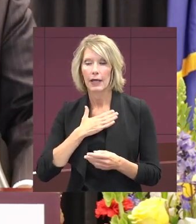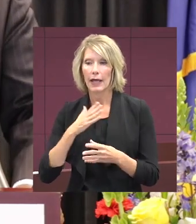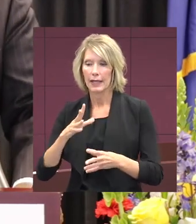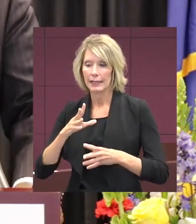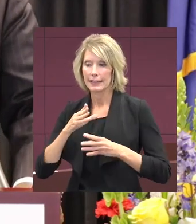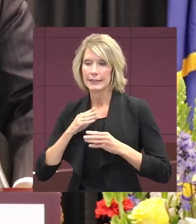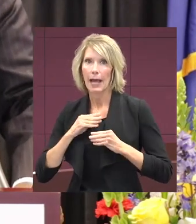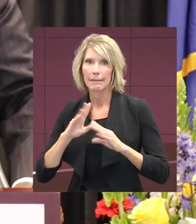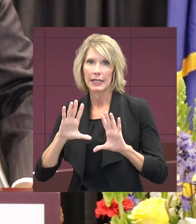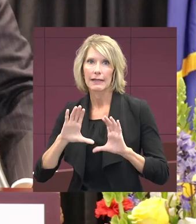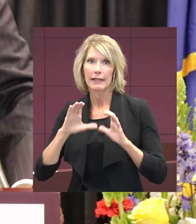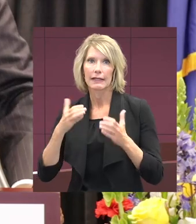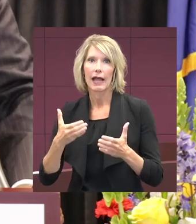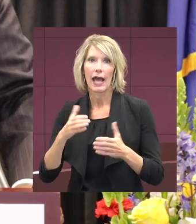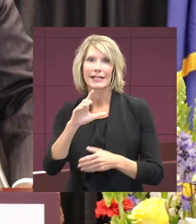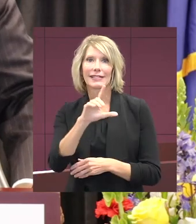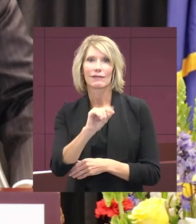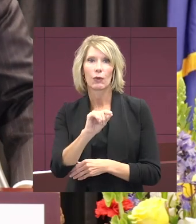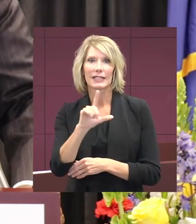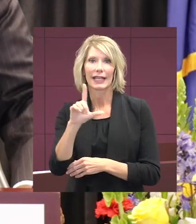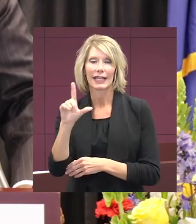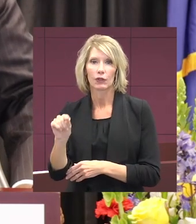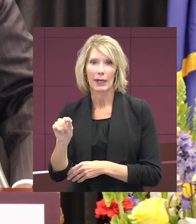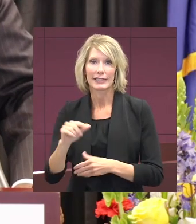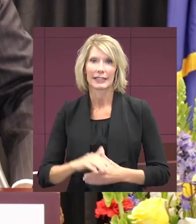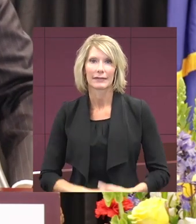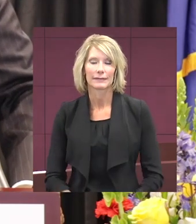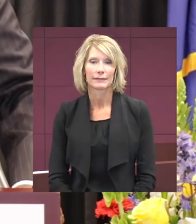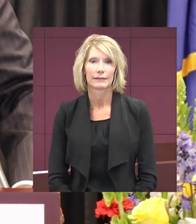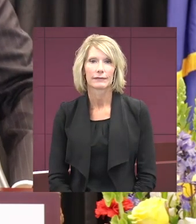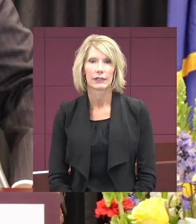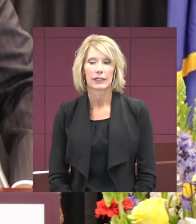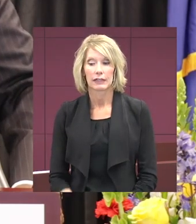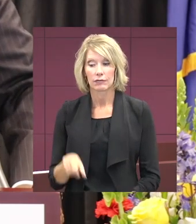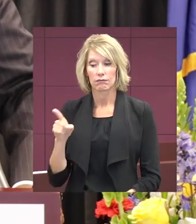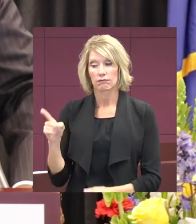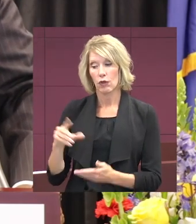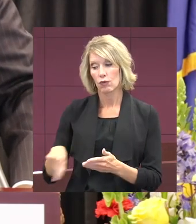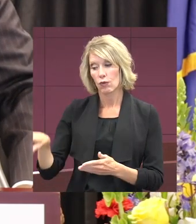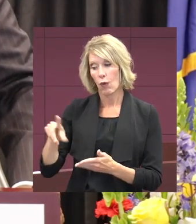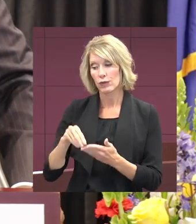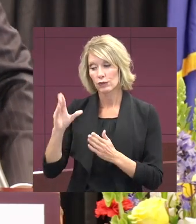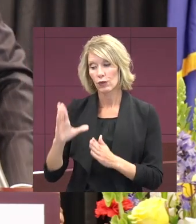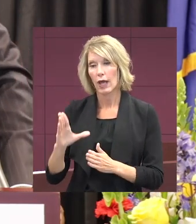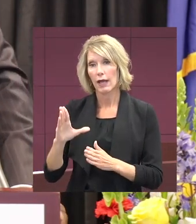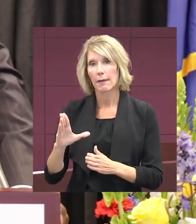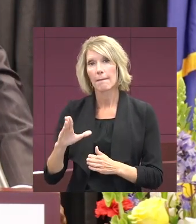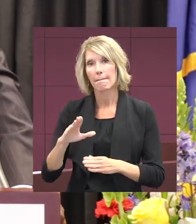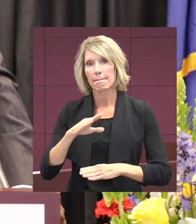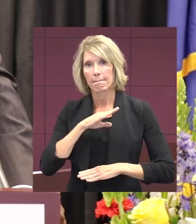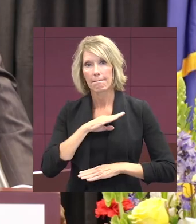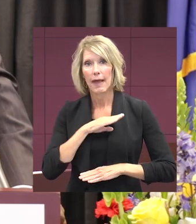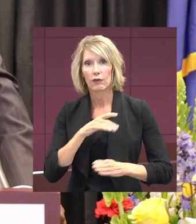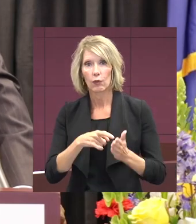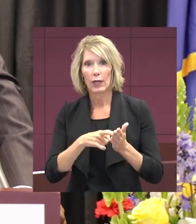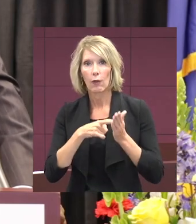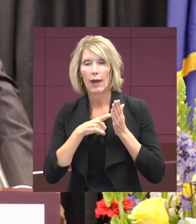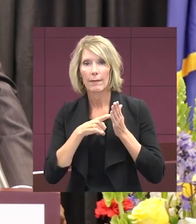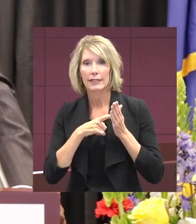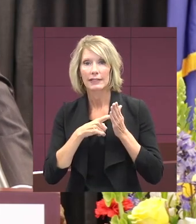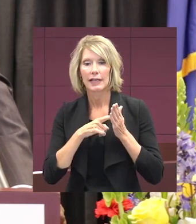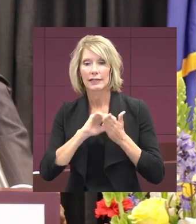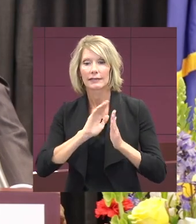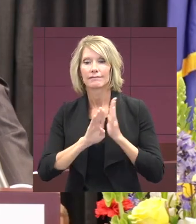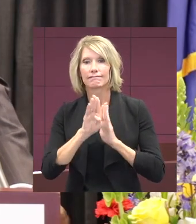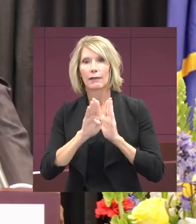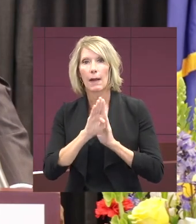accept the class of 2020? These students have met the prescribed requirement as set by the Board